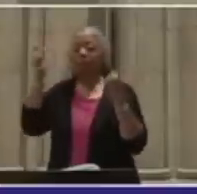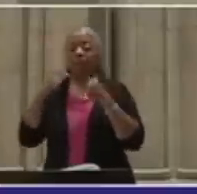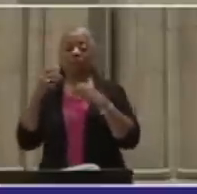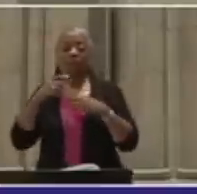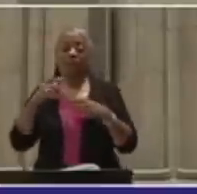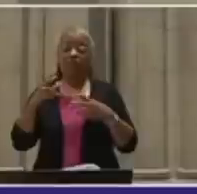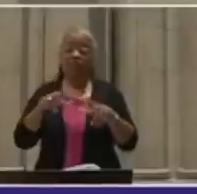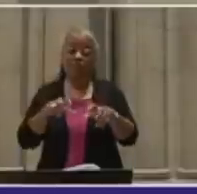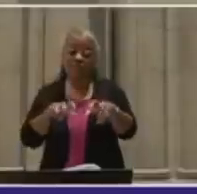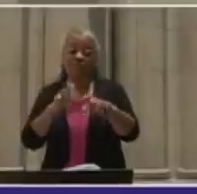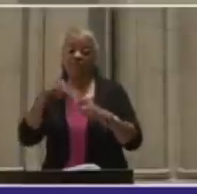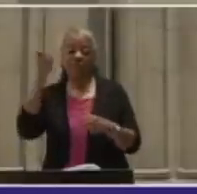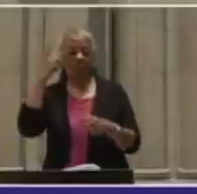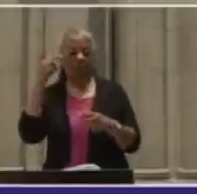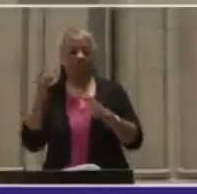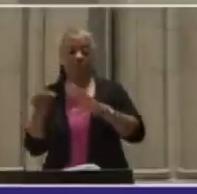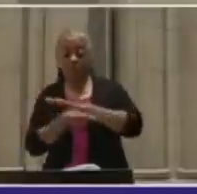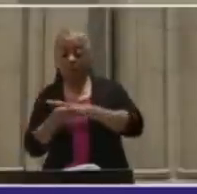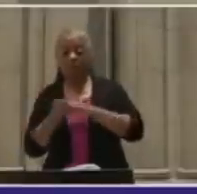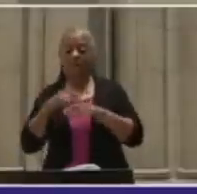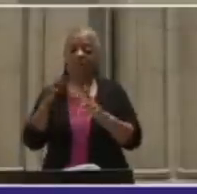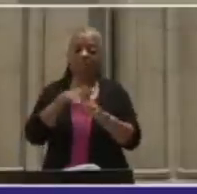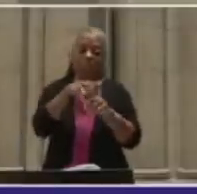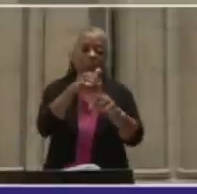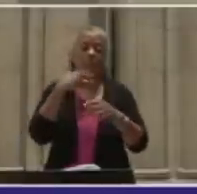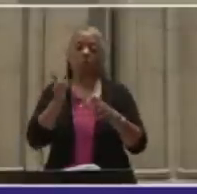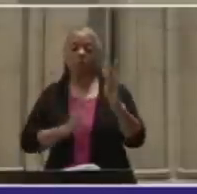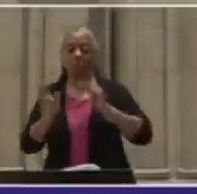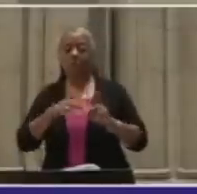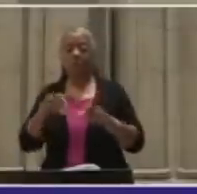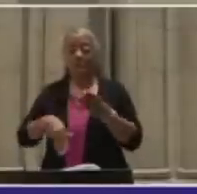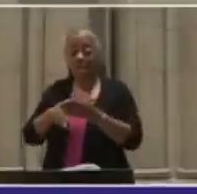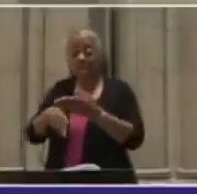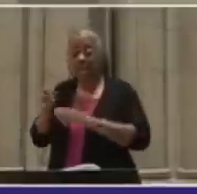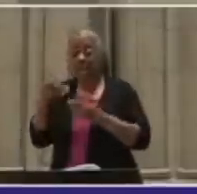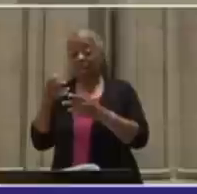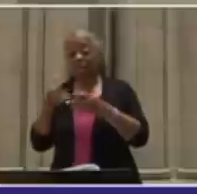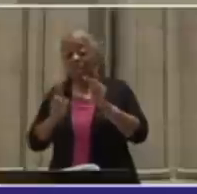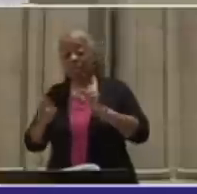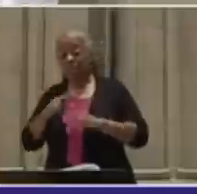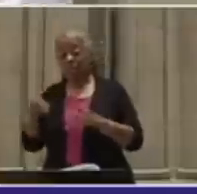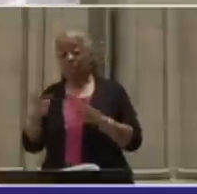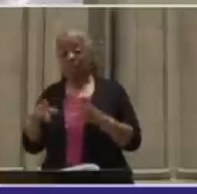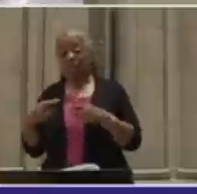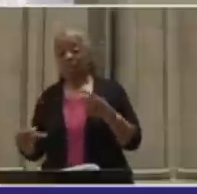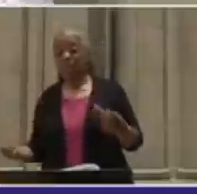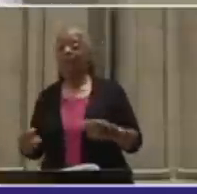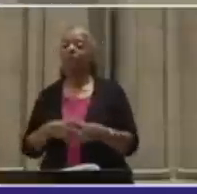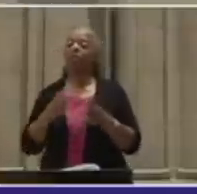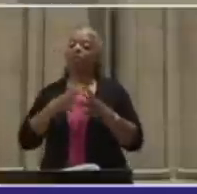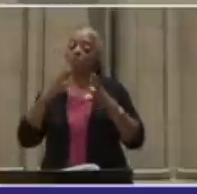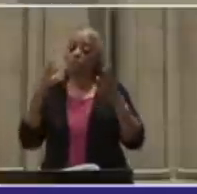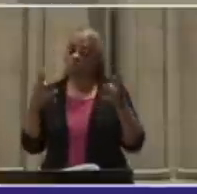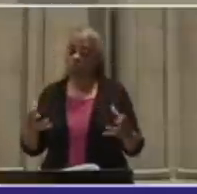political bribery and bullying good people and kicking the poor when they're down. There's too